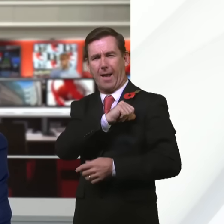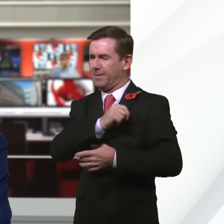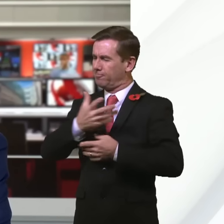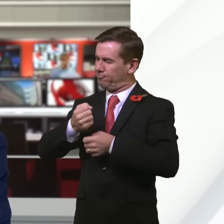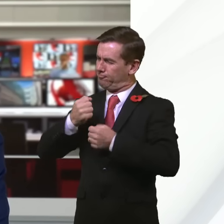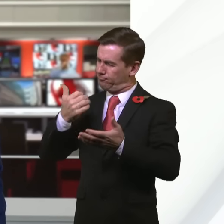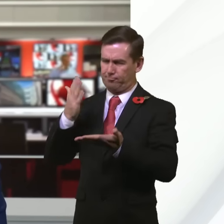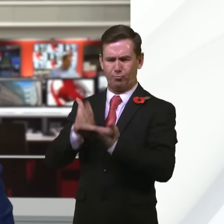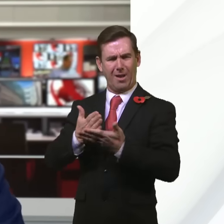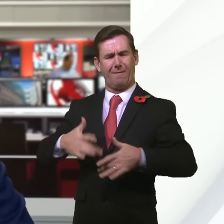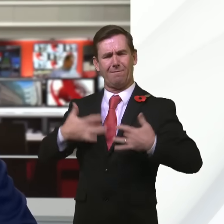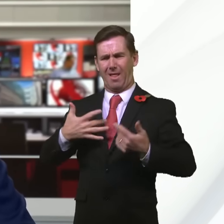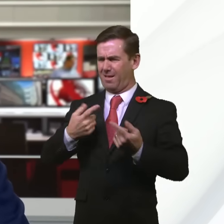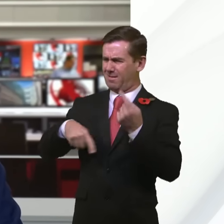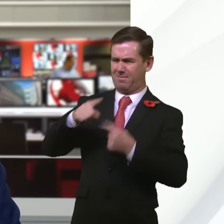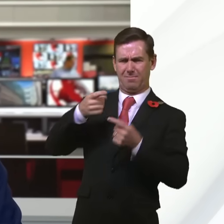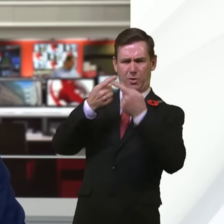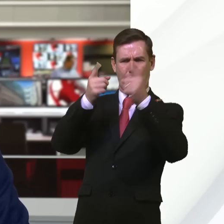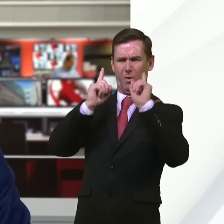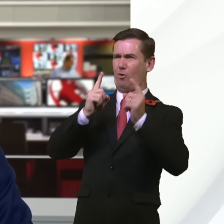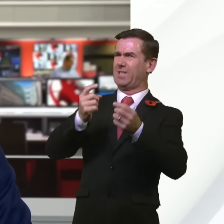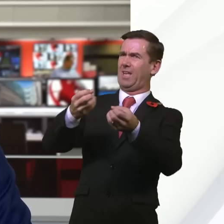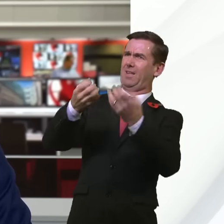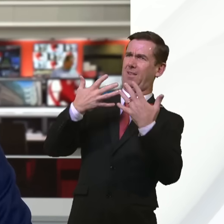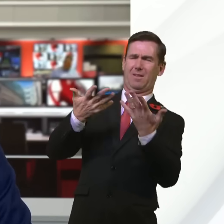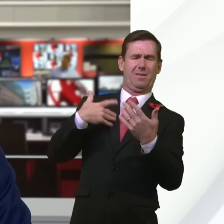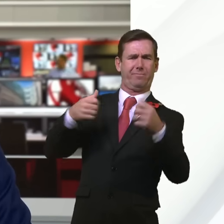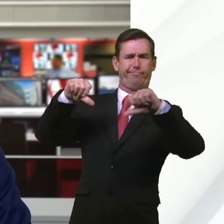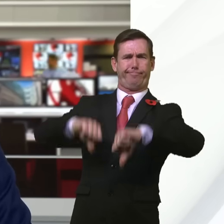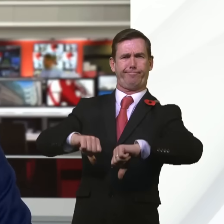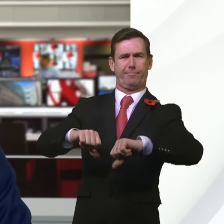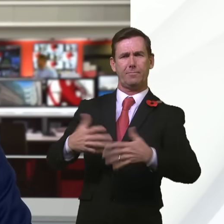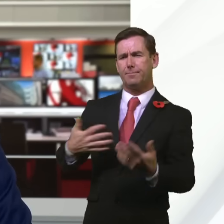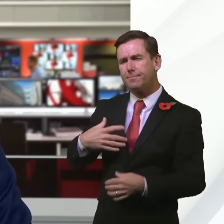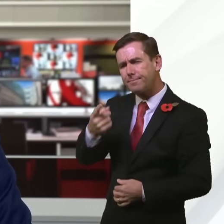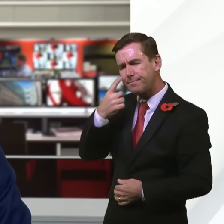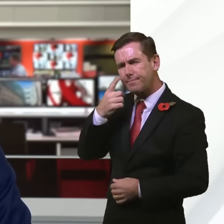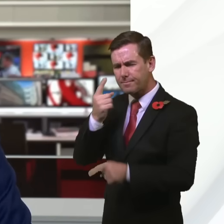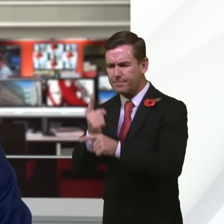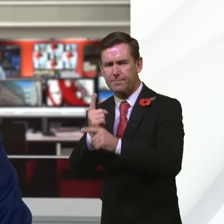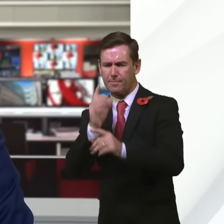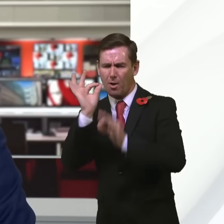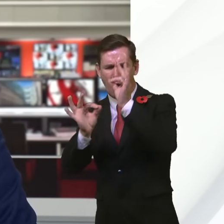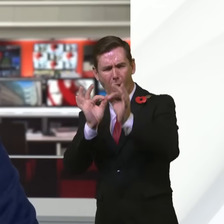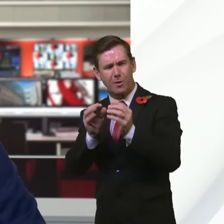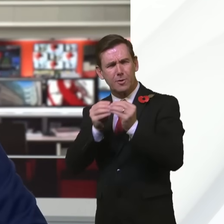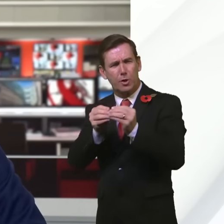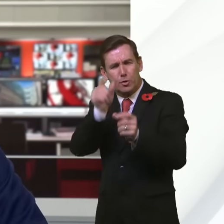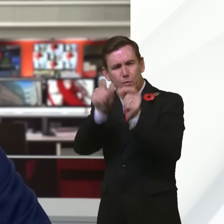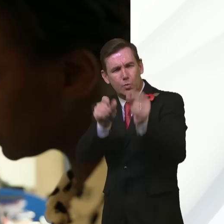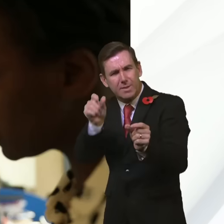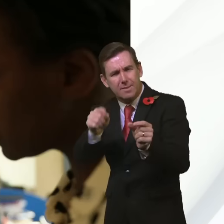have responded to the conflict in the Middle East. Our education correspondent, Elaine Dunkley, has been talking to students to hear their